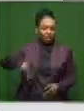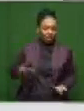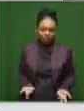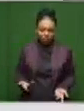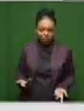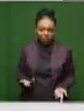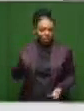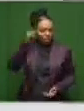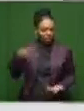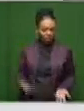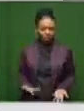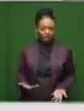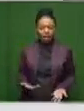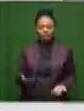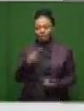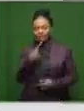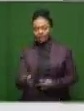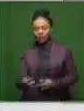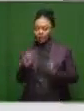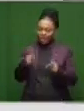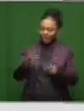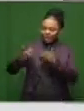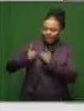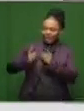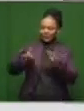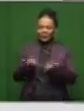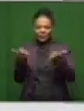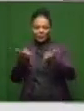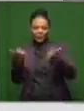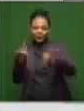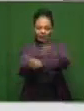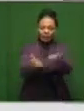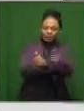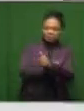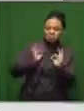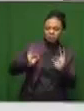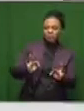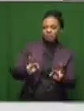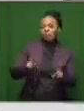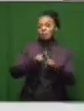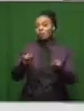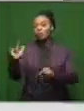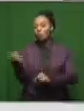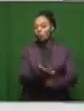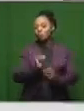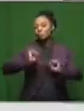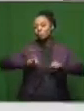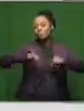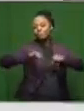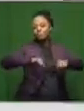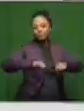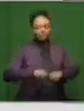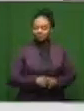say that even if we have got a safe and efficacious vaccine and not everybody will line up to get this